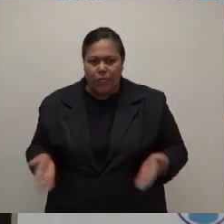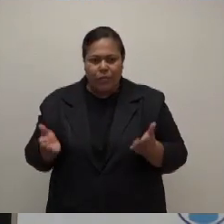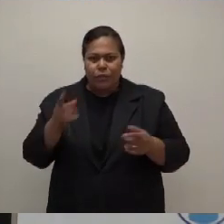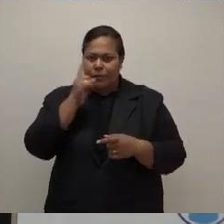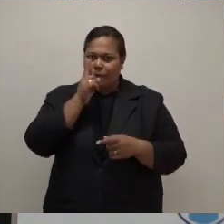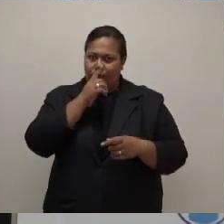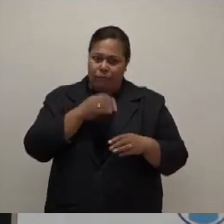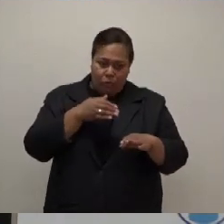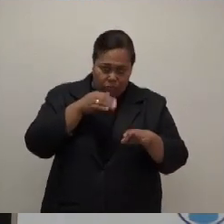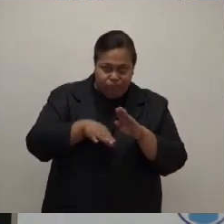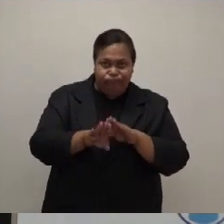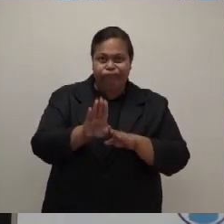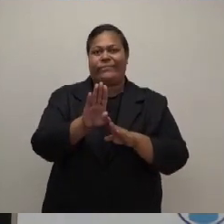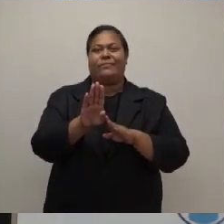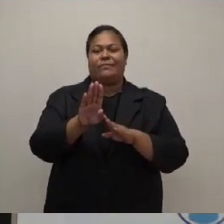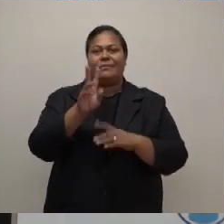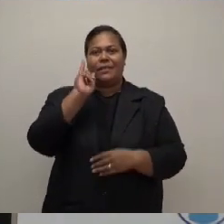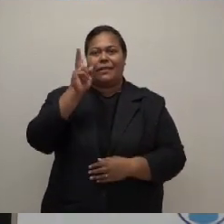COVID-19.